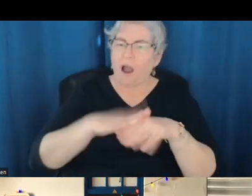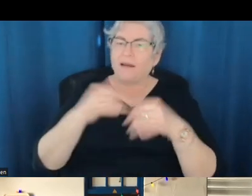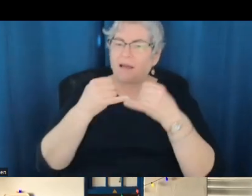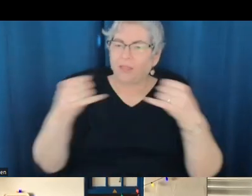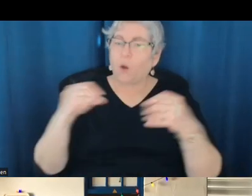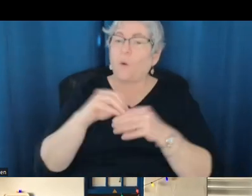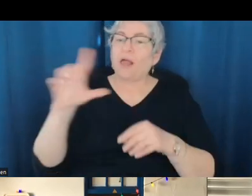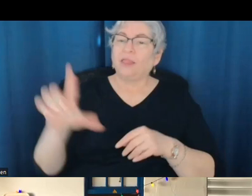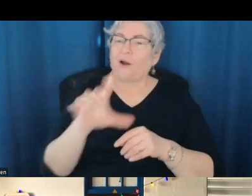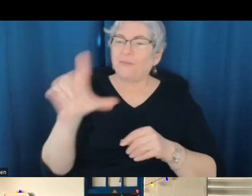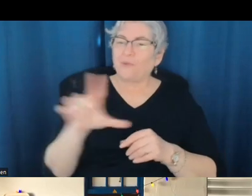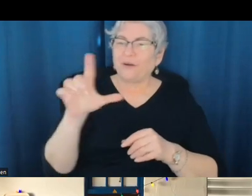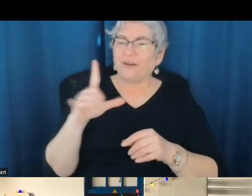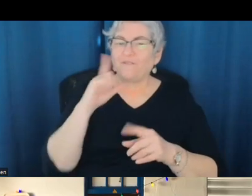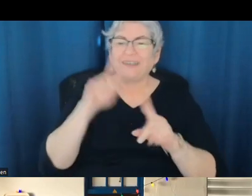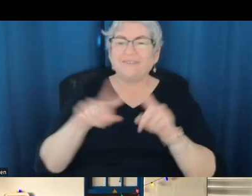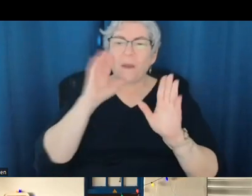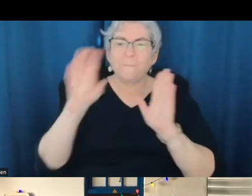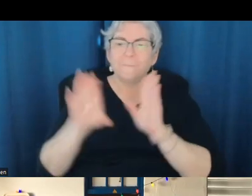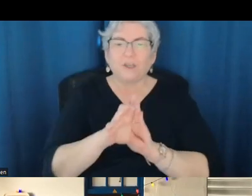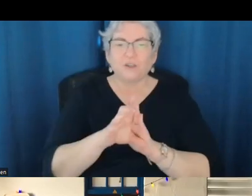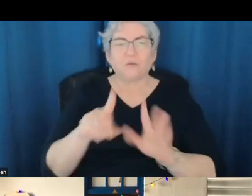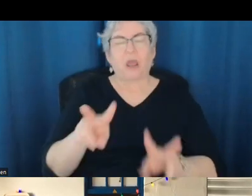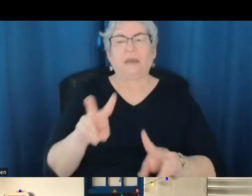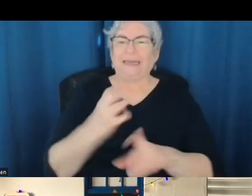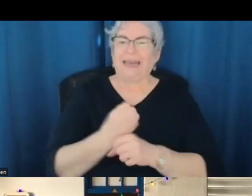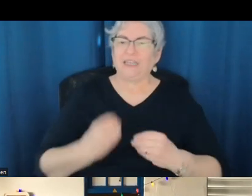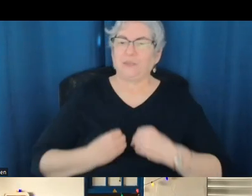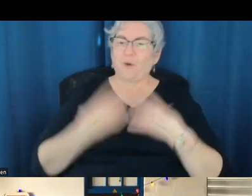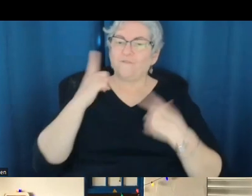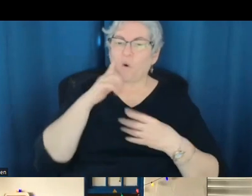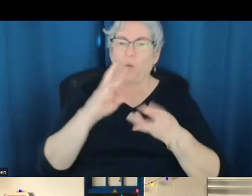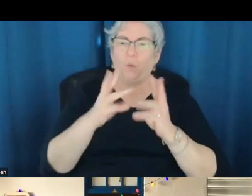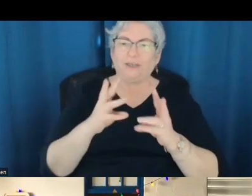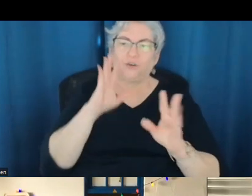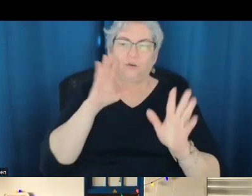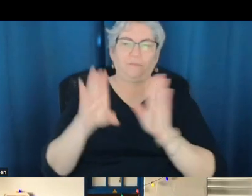at the library for images and examples for inspiration.